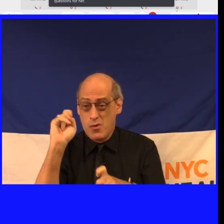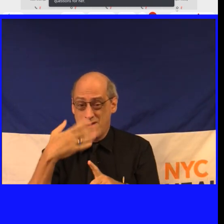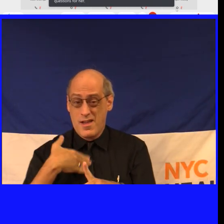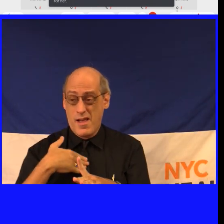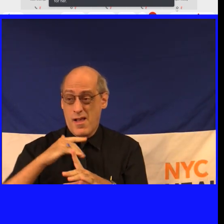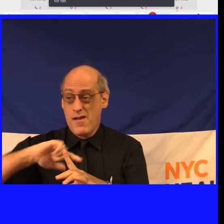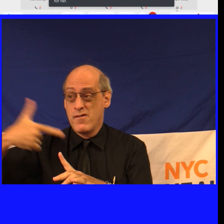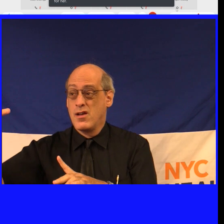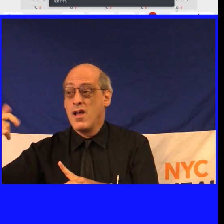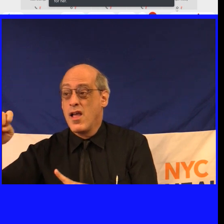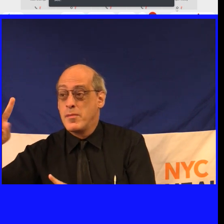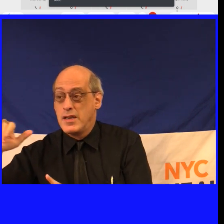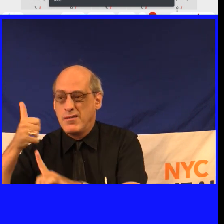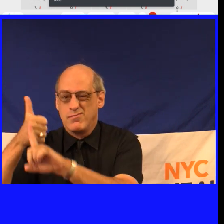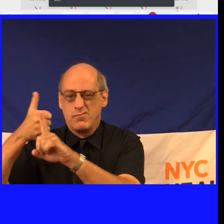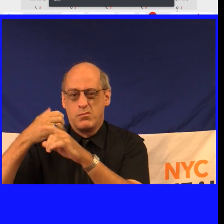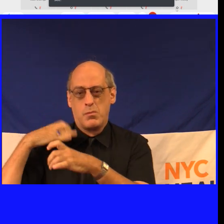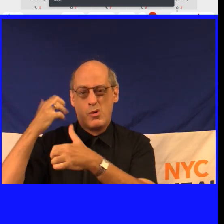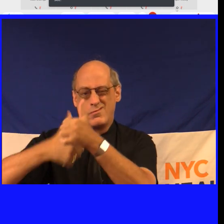The CEO of Harlem.